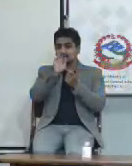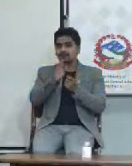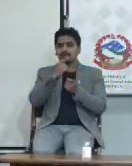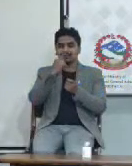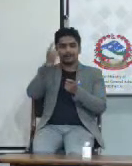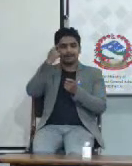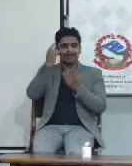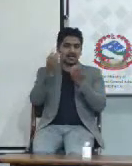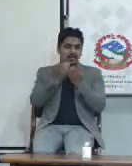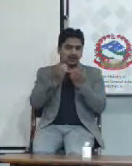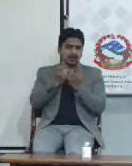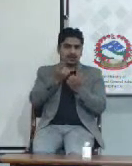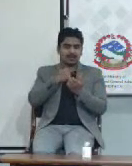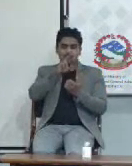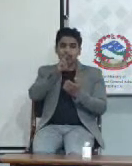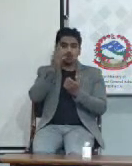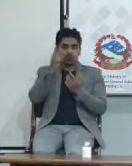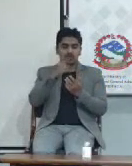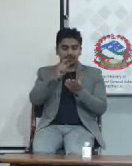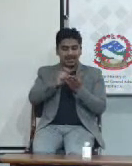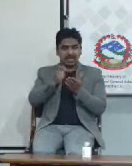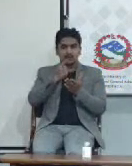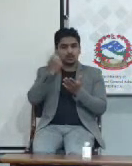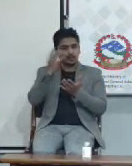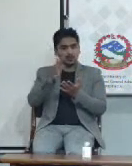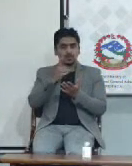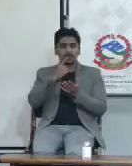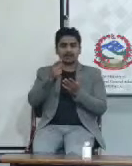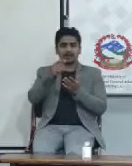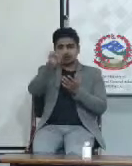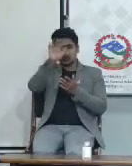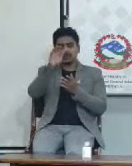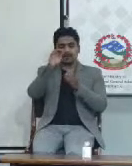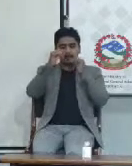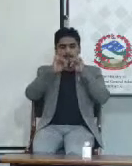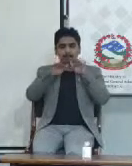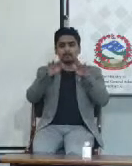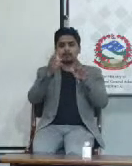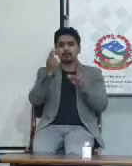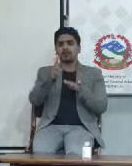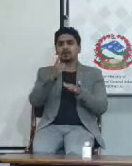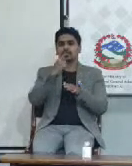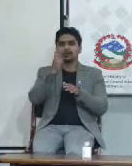flow the information. Then the relevancy and the importance and the effectiveness will be increased.